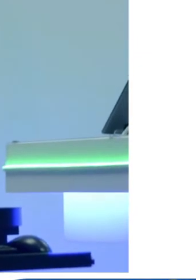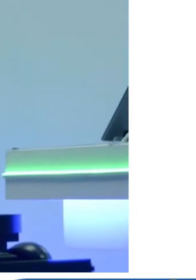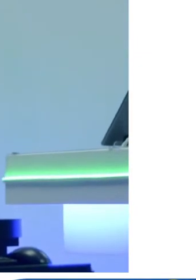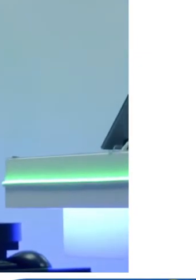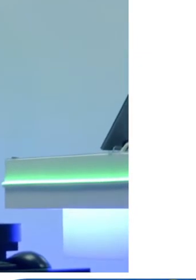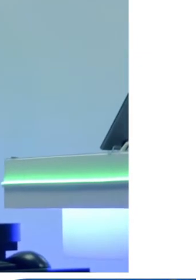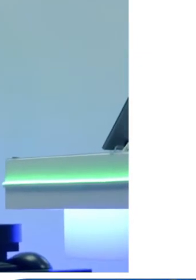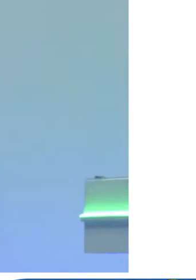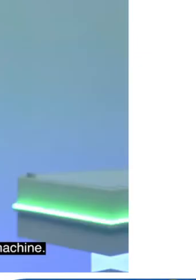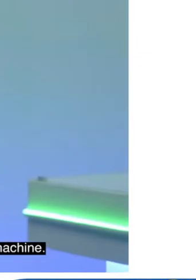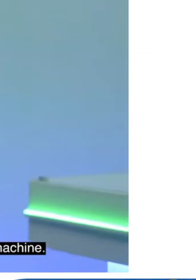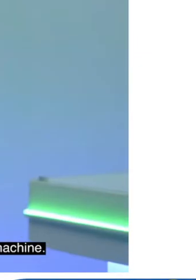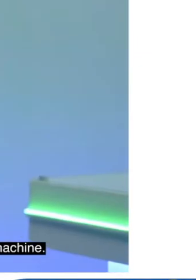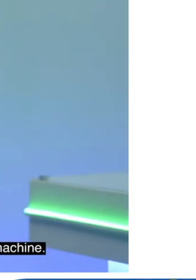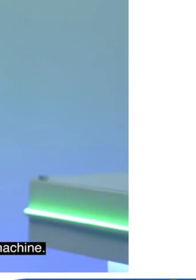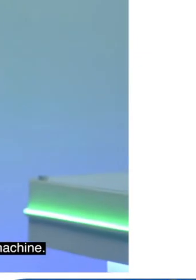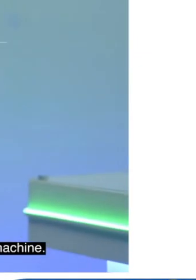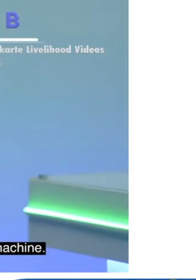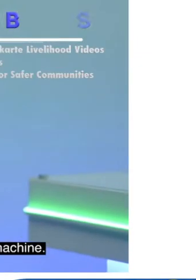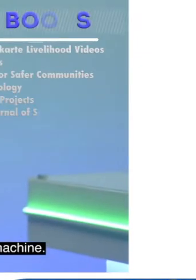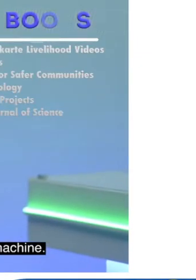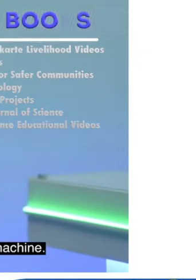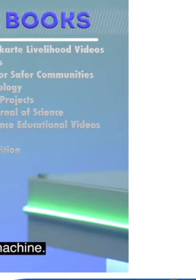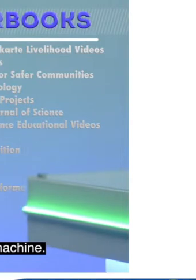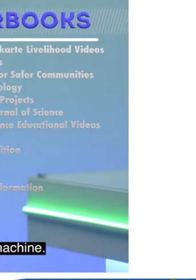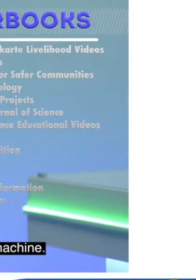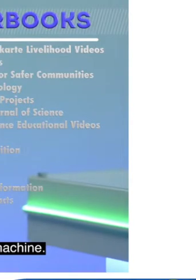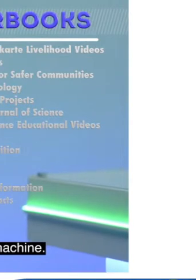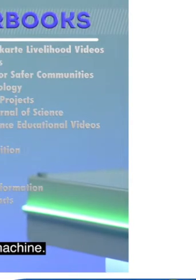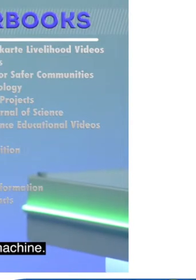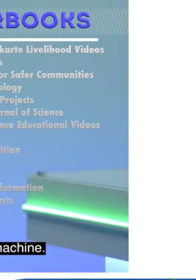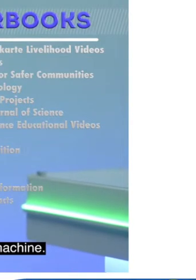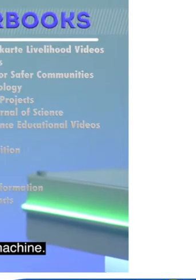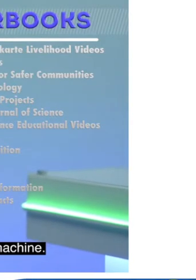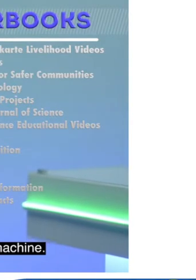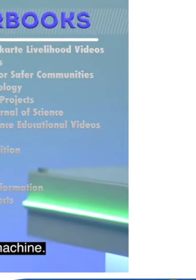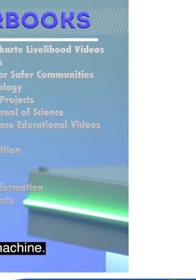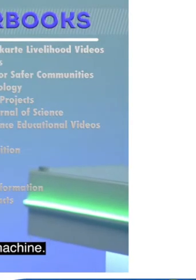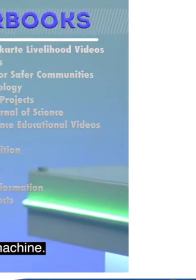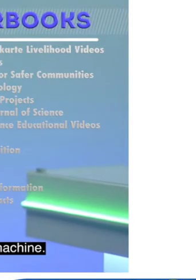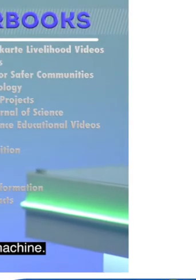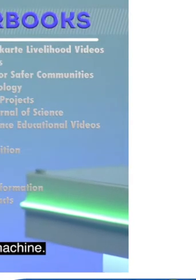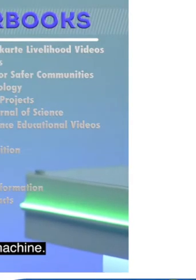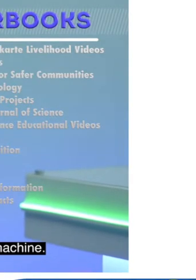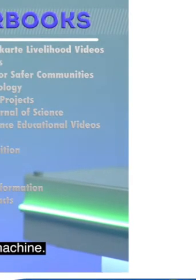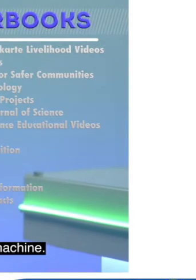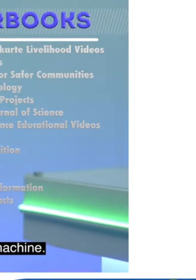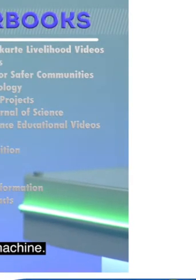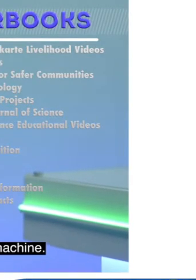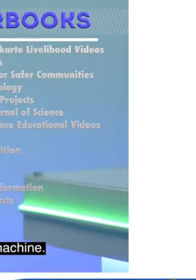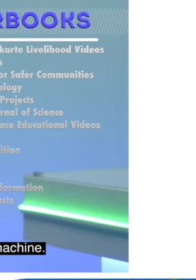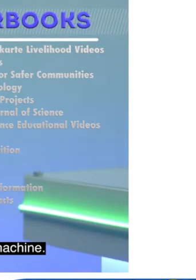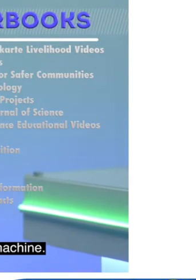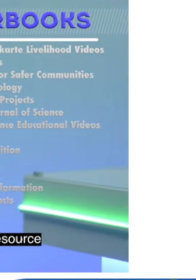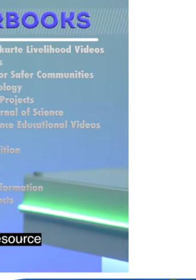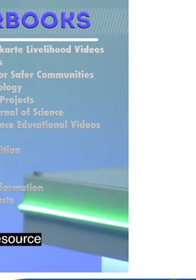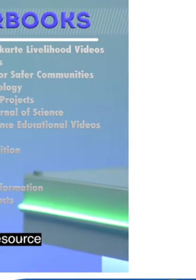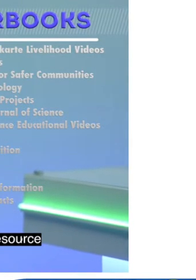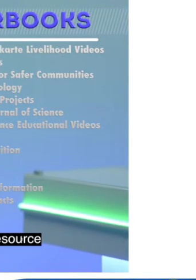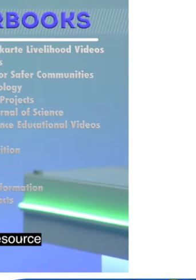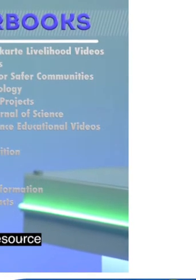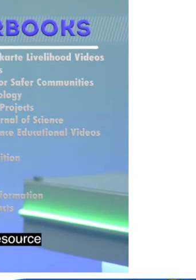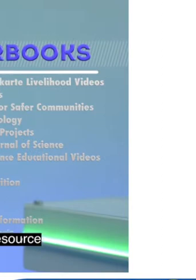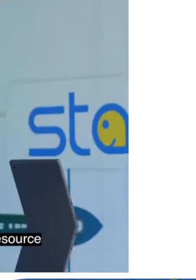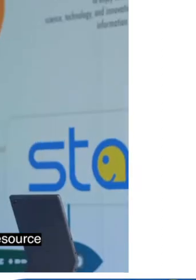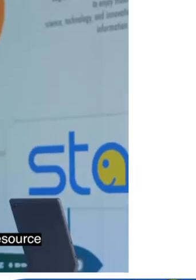is preloaded. So we have text files, images, even video learning series in the machine. It